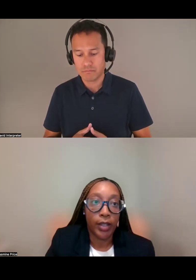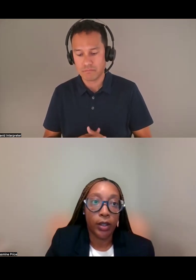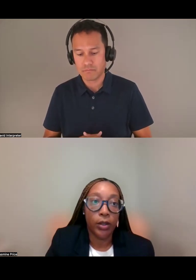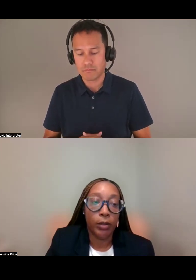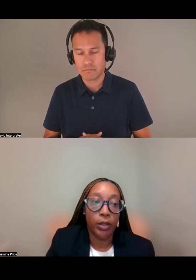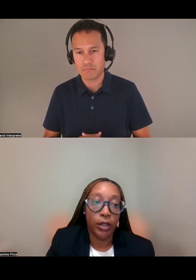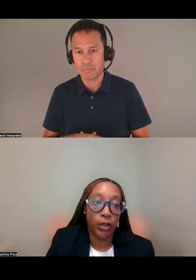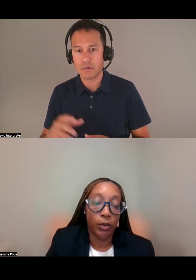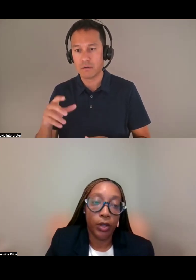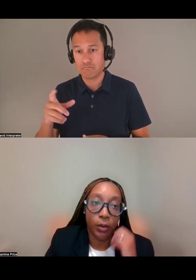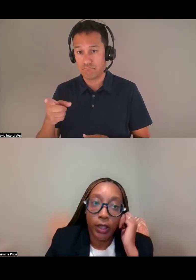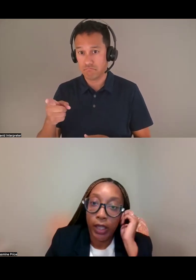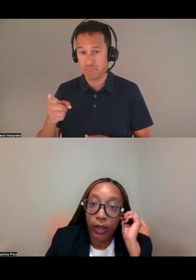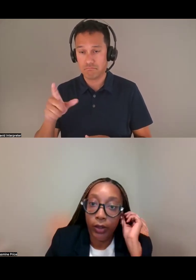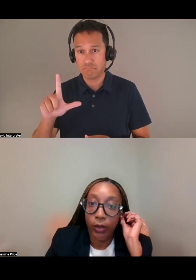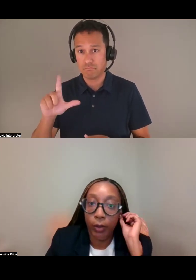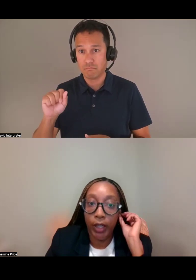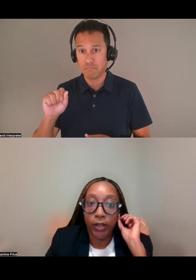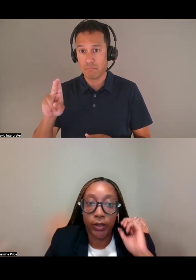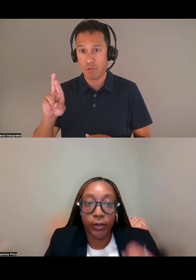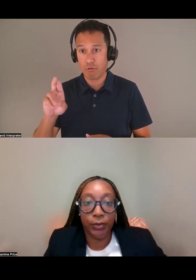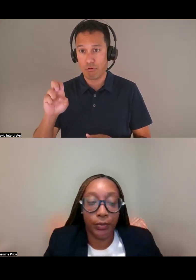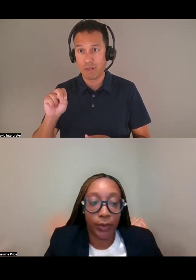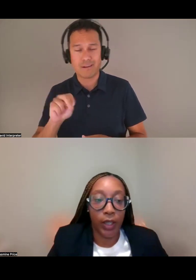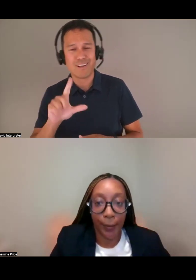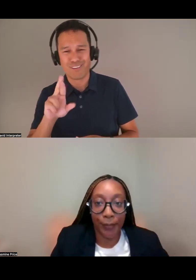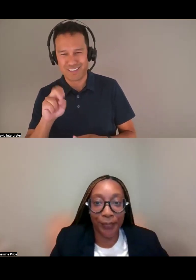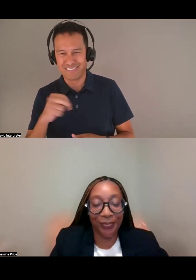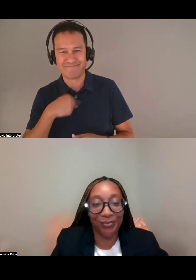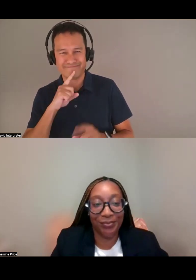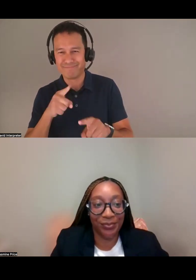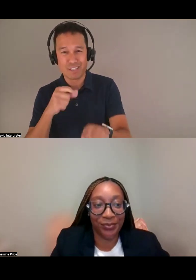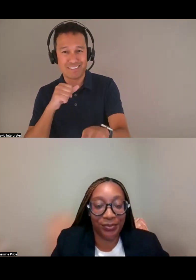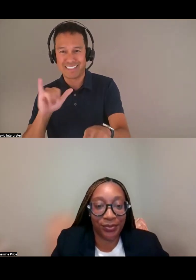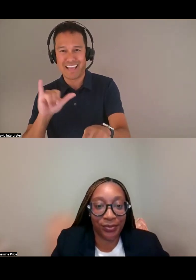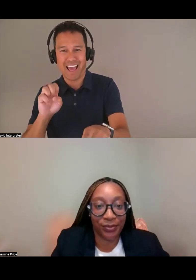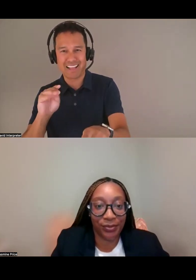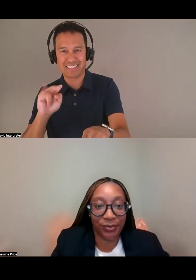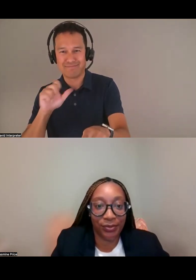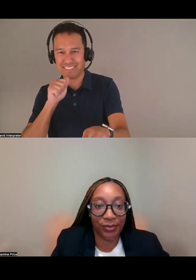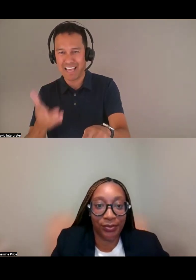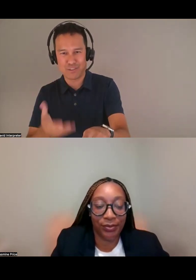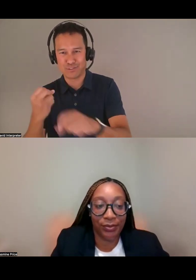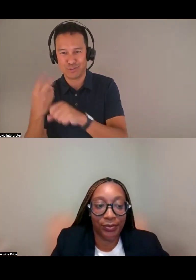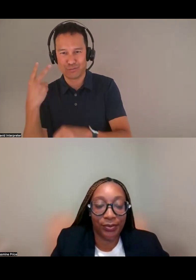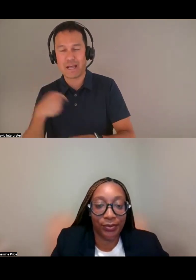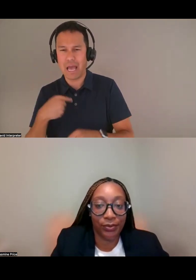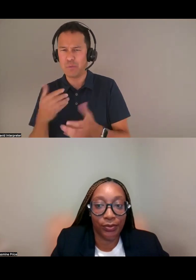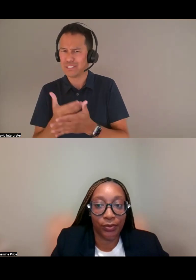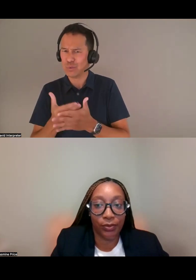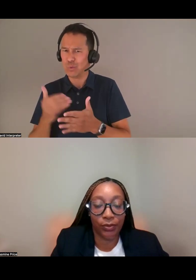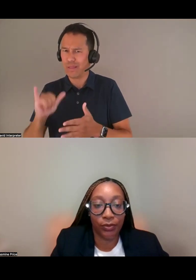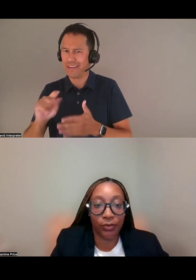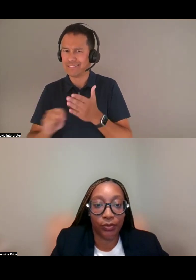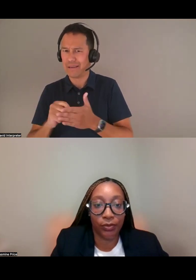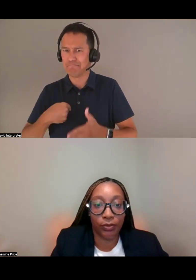Lauren, I saw you on. Do you I know, because you weren't here 2 years ago, and I was pretty new at the time. I'm sorry, Tracy,